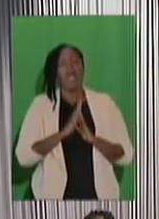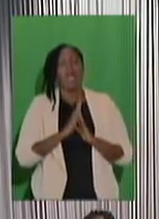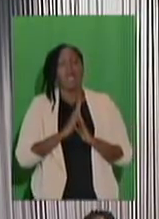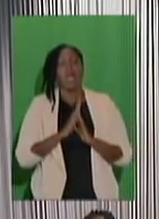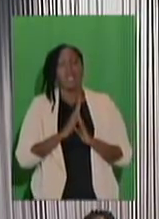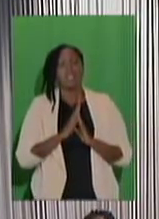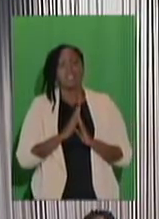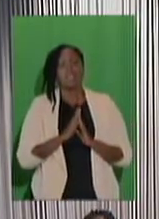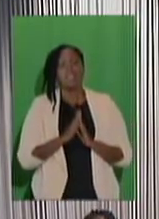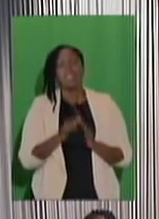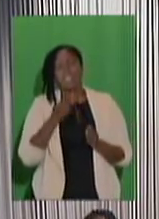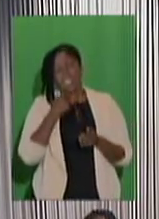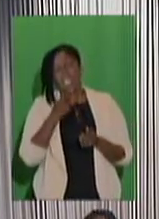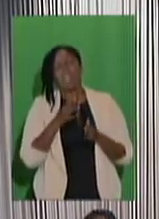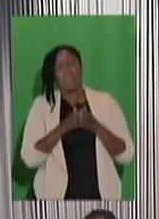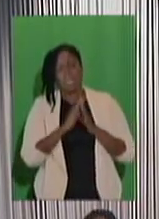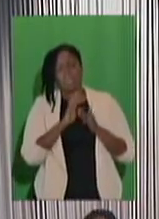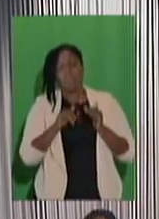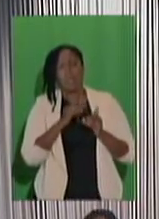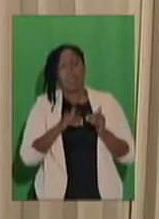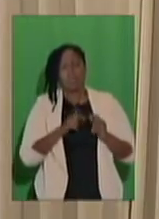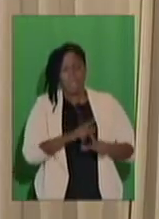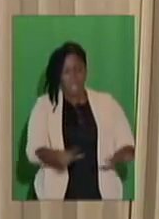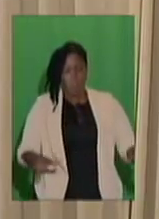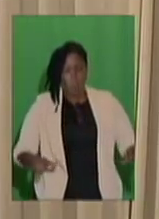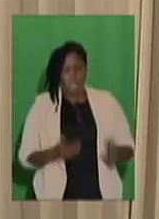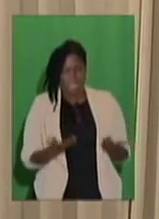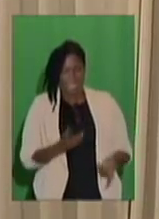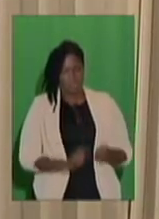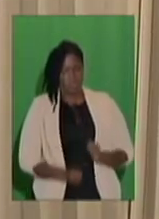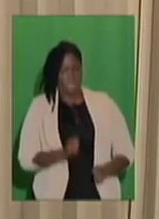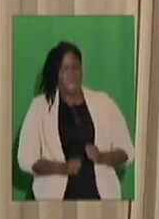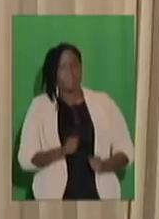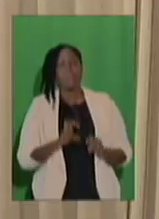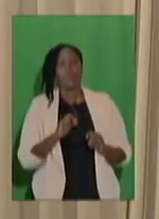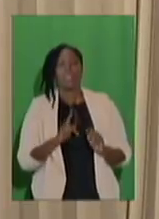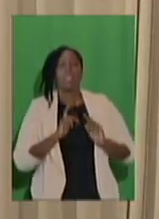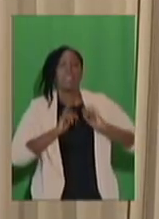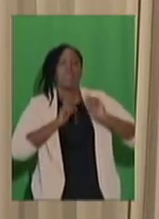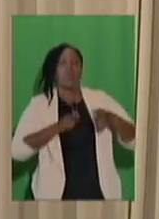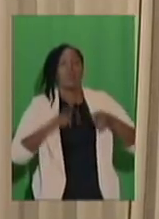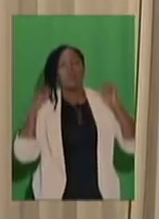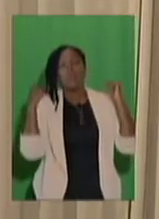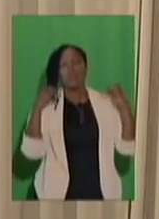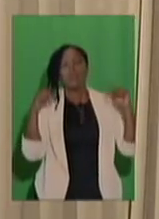Just local distribution. Local. Right. So in terms of going to your supermarket,